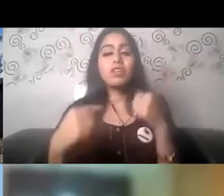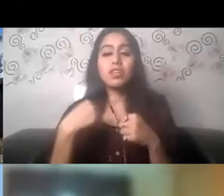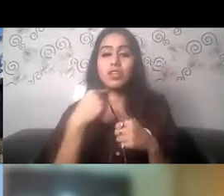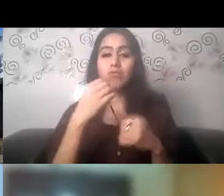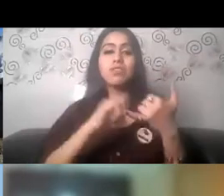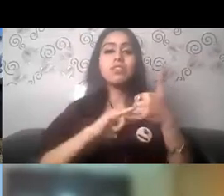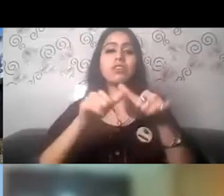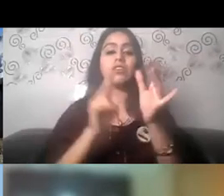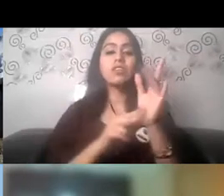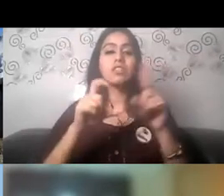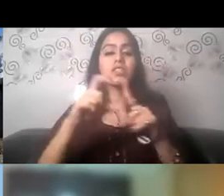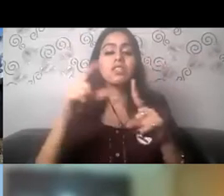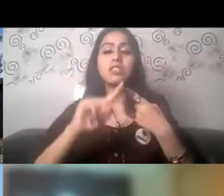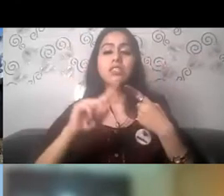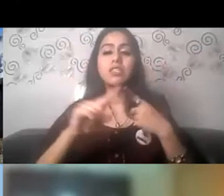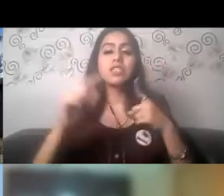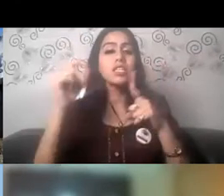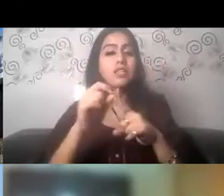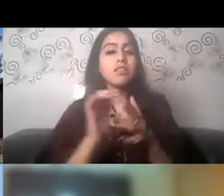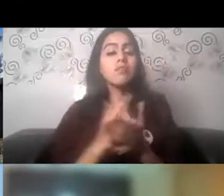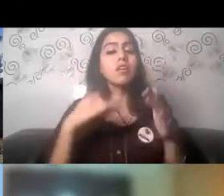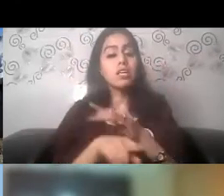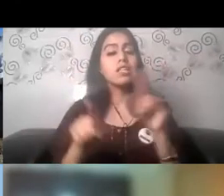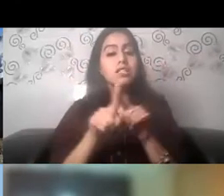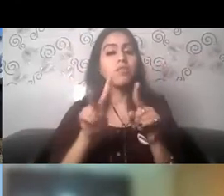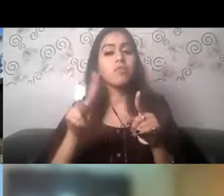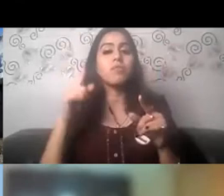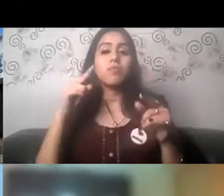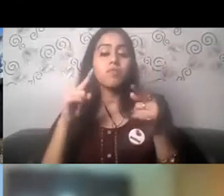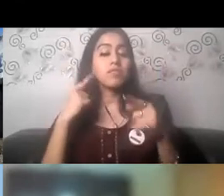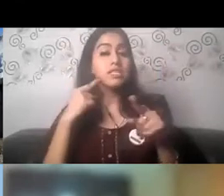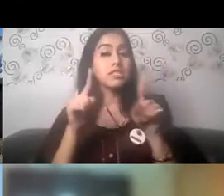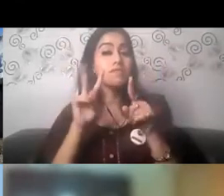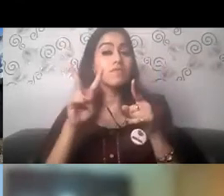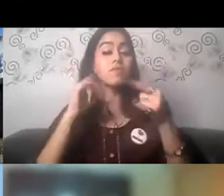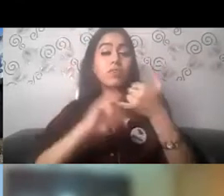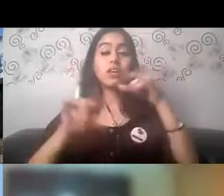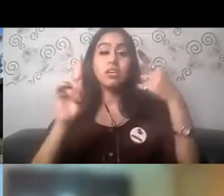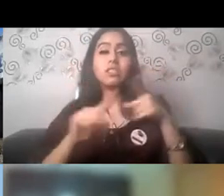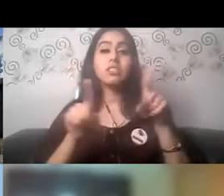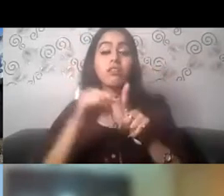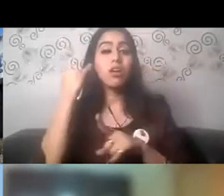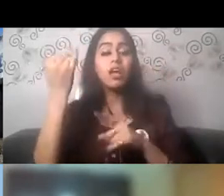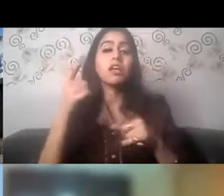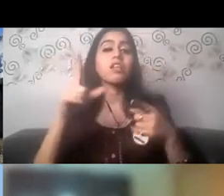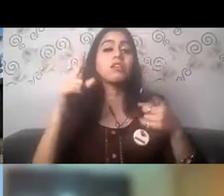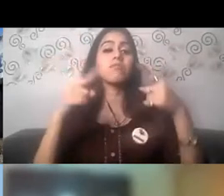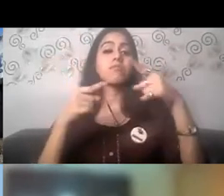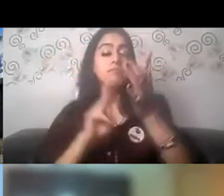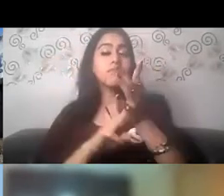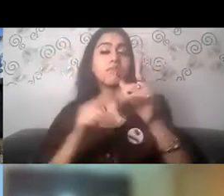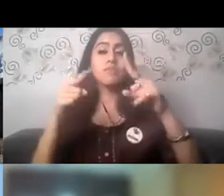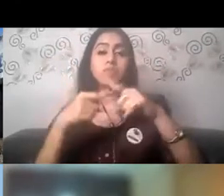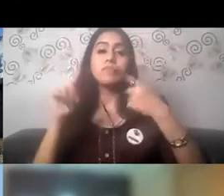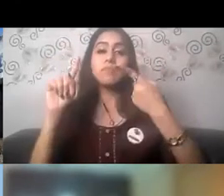Sandeep Bhargav, who is a former executive vice president from Vodafone Idea Limited, India. And he has